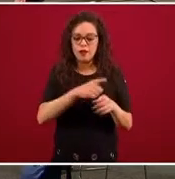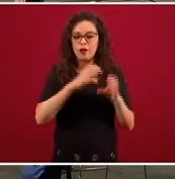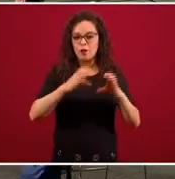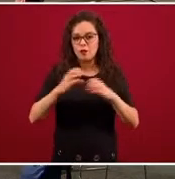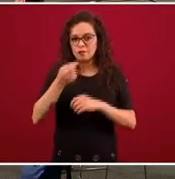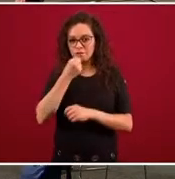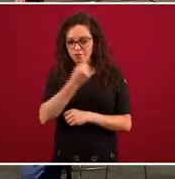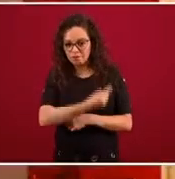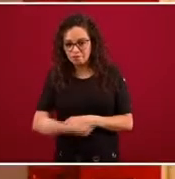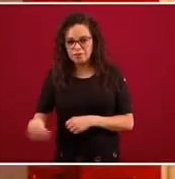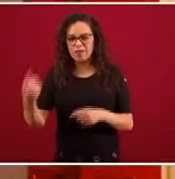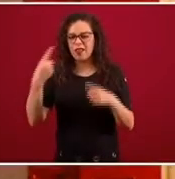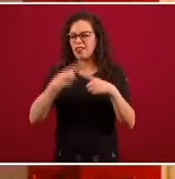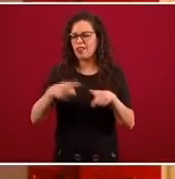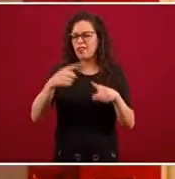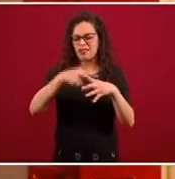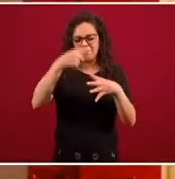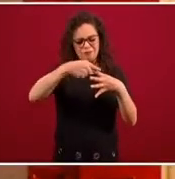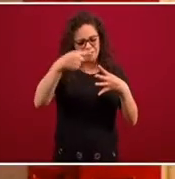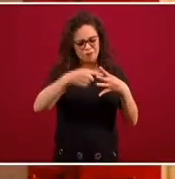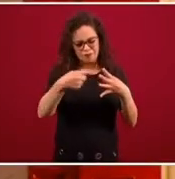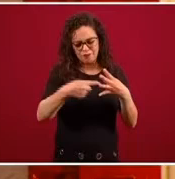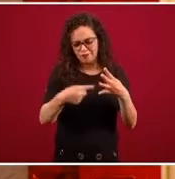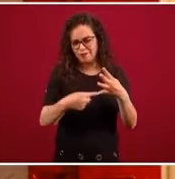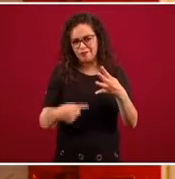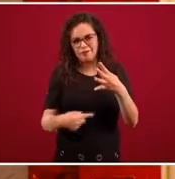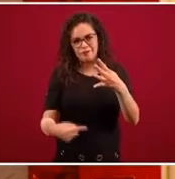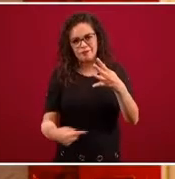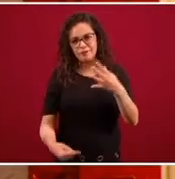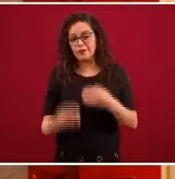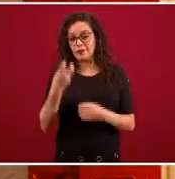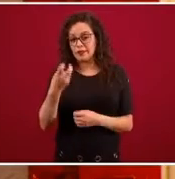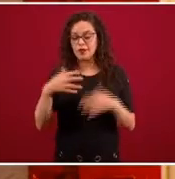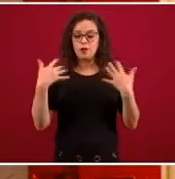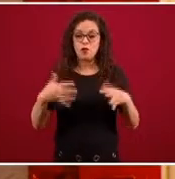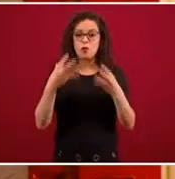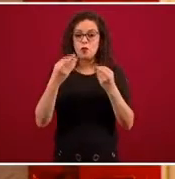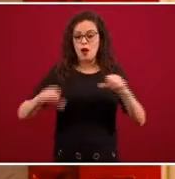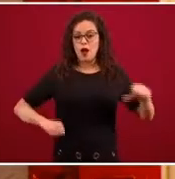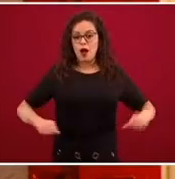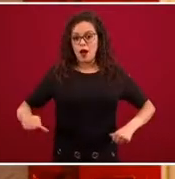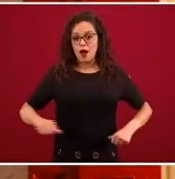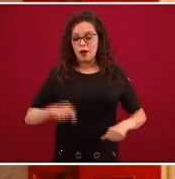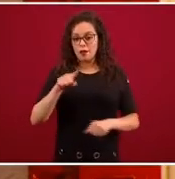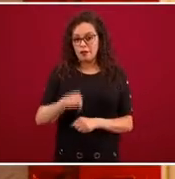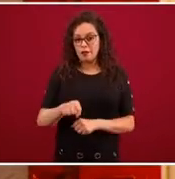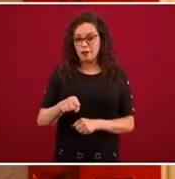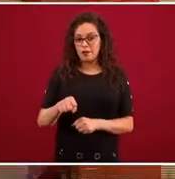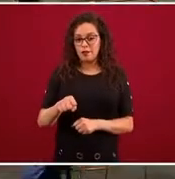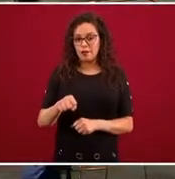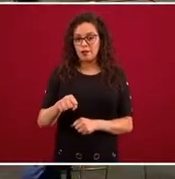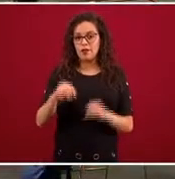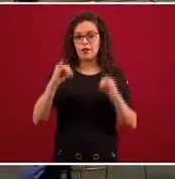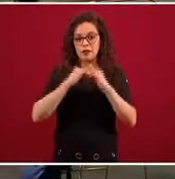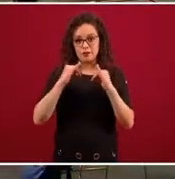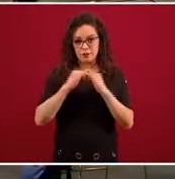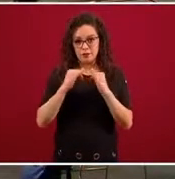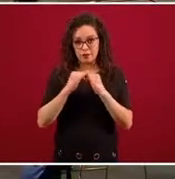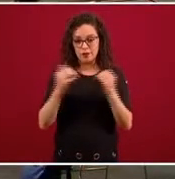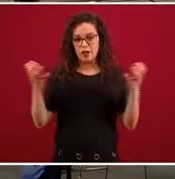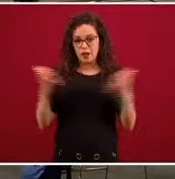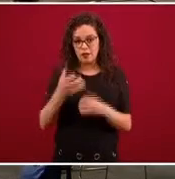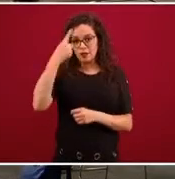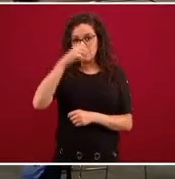assistants. There are so many people, there's so many actions that we're taking to be able to deal with